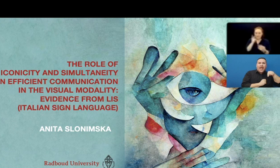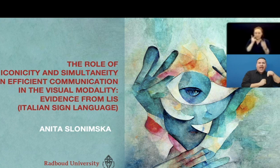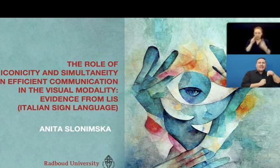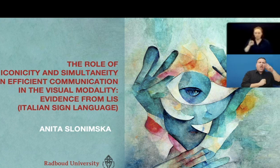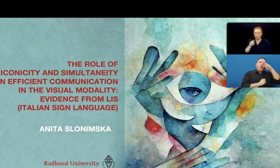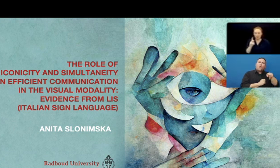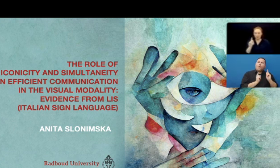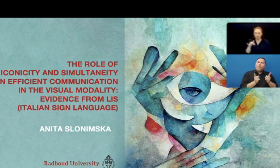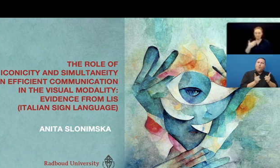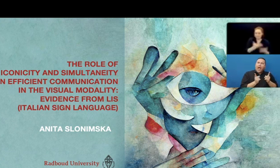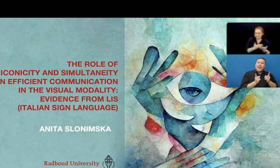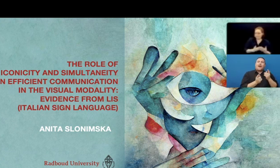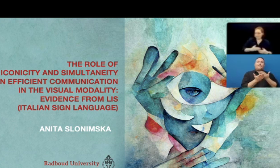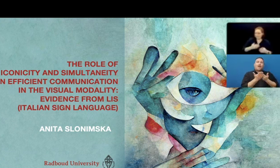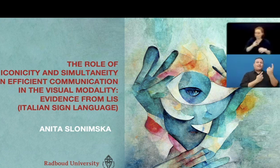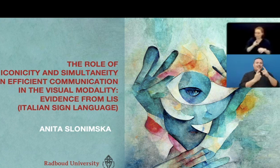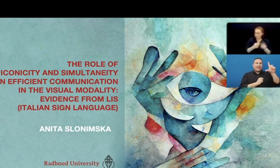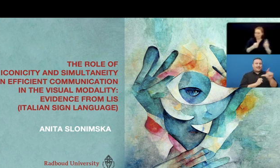Language.